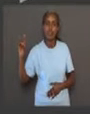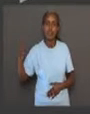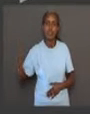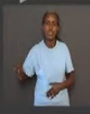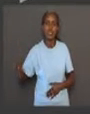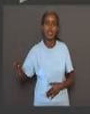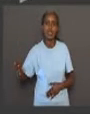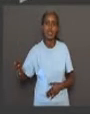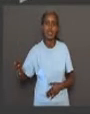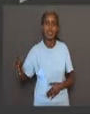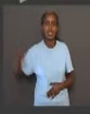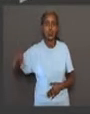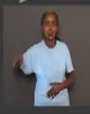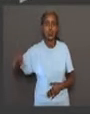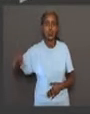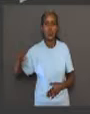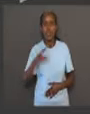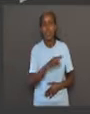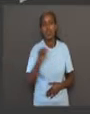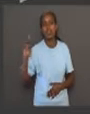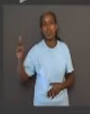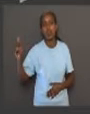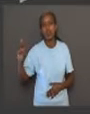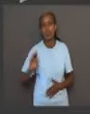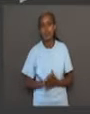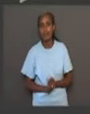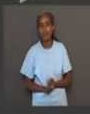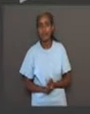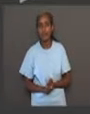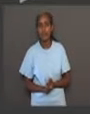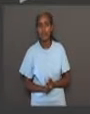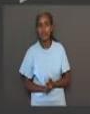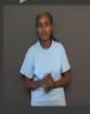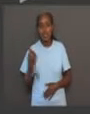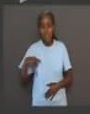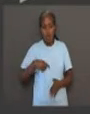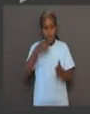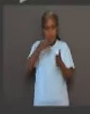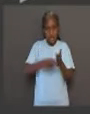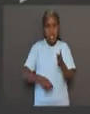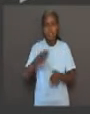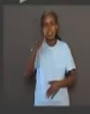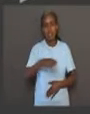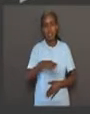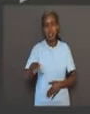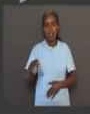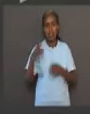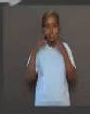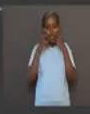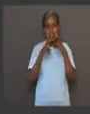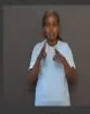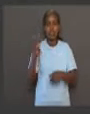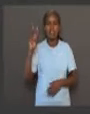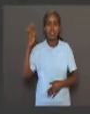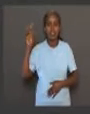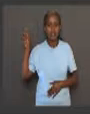P, Q, and R. Our resulting graph should look like this.